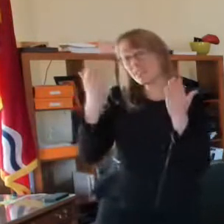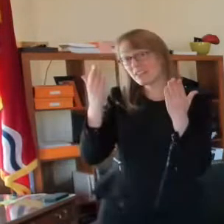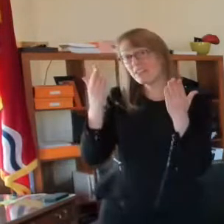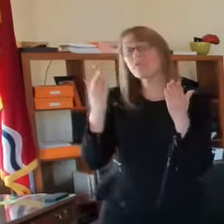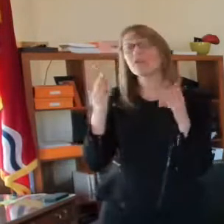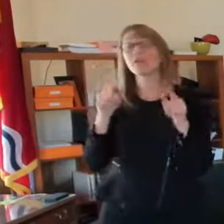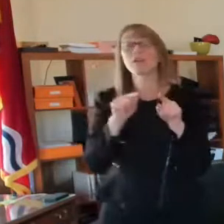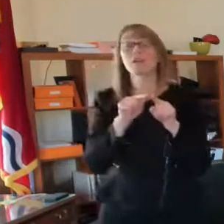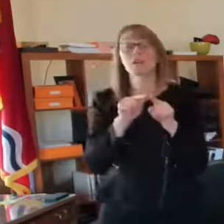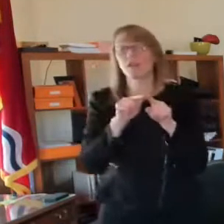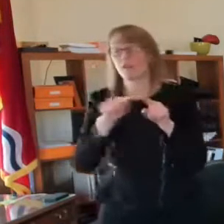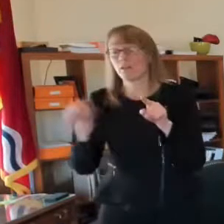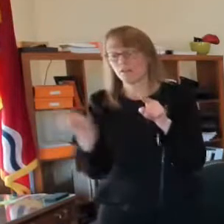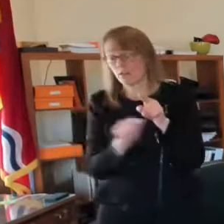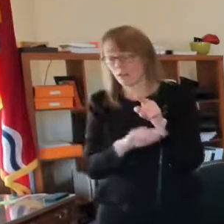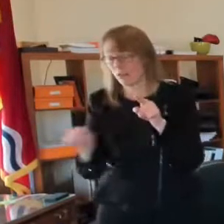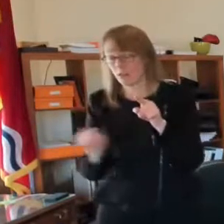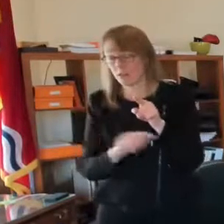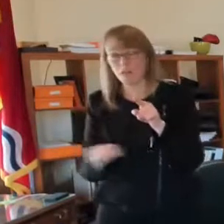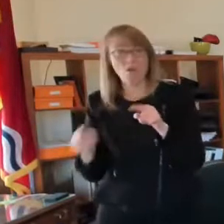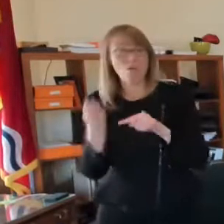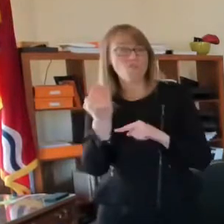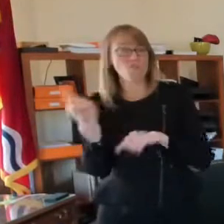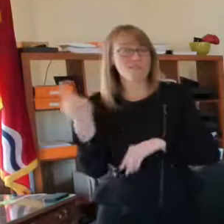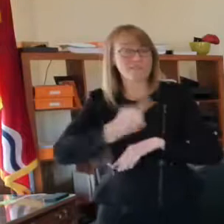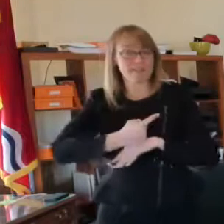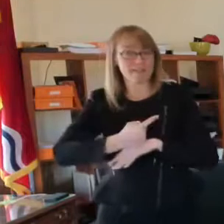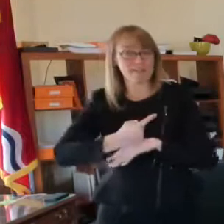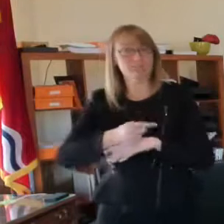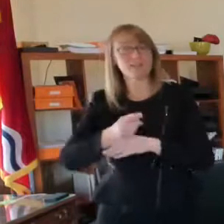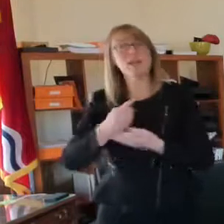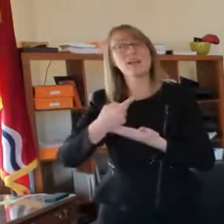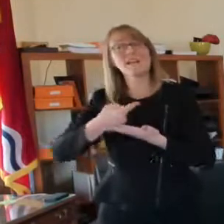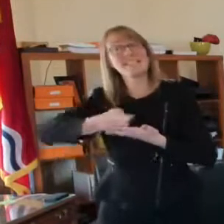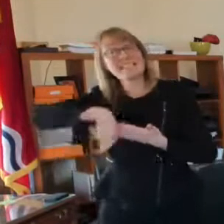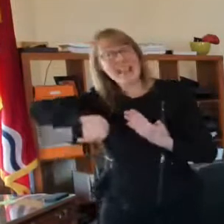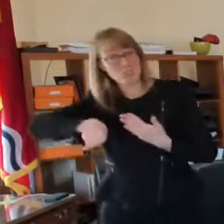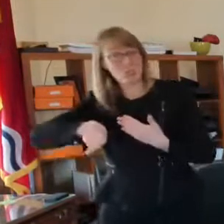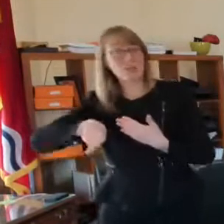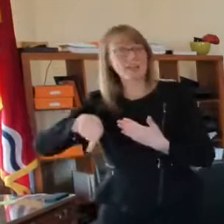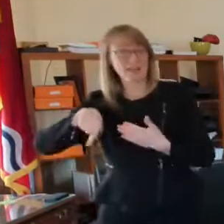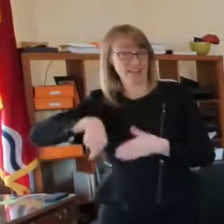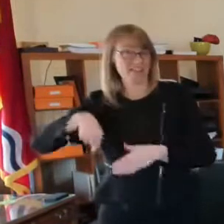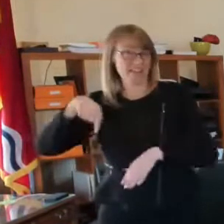So, by this time next week, we'll be over it, we would think.